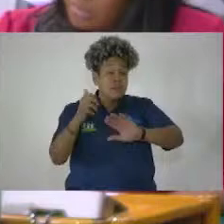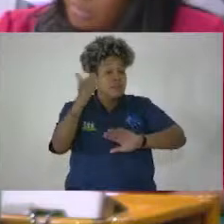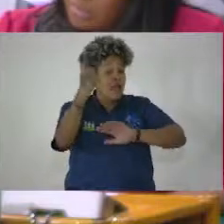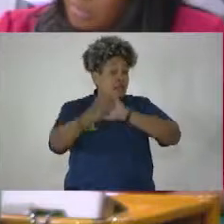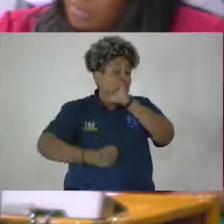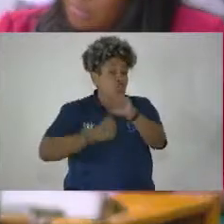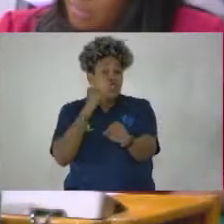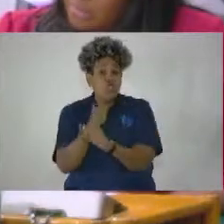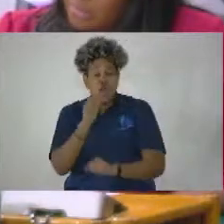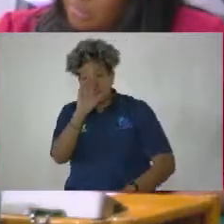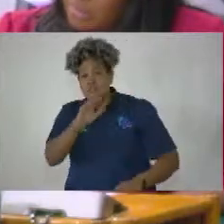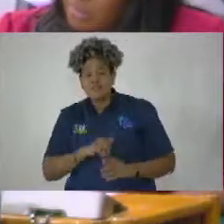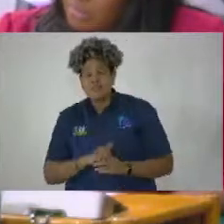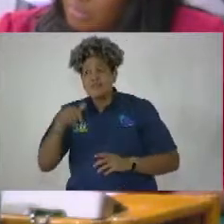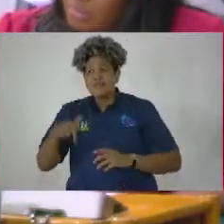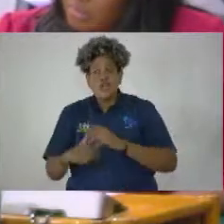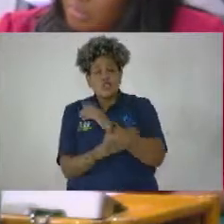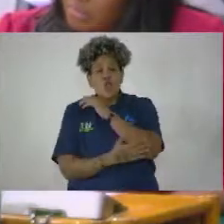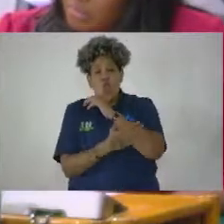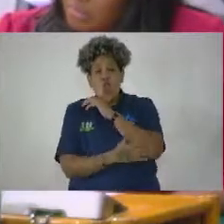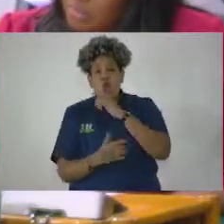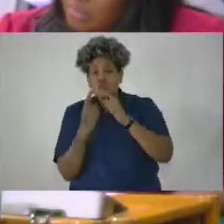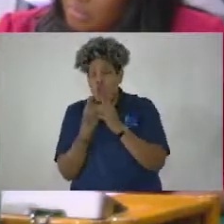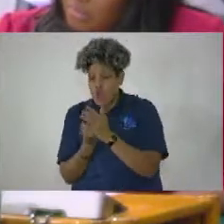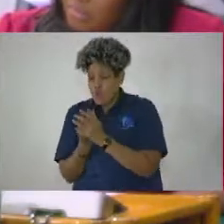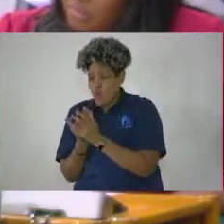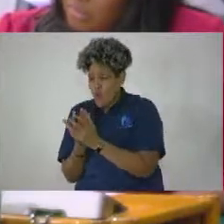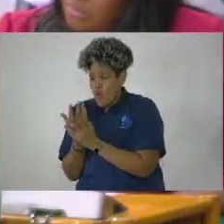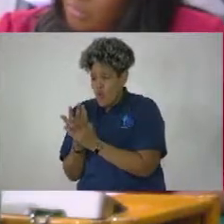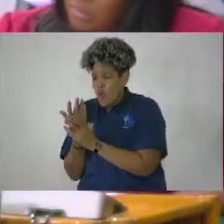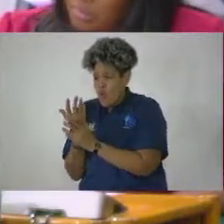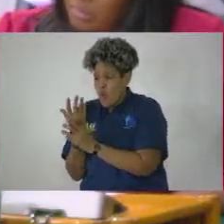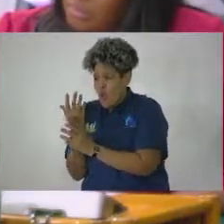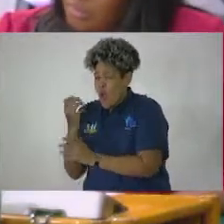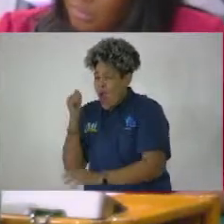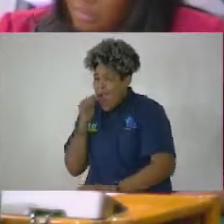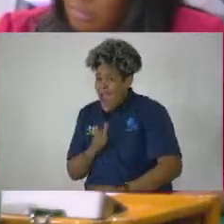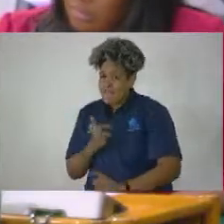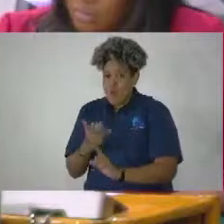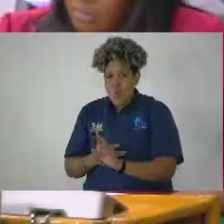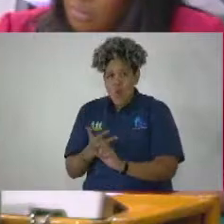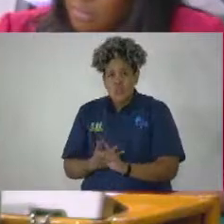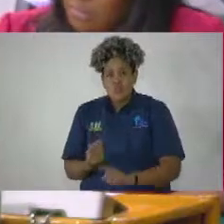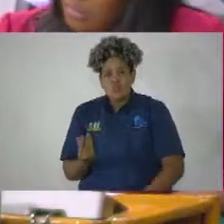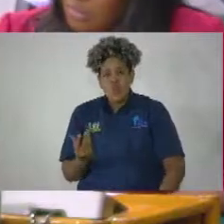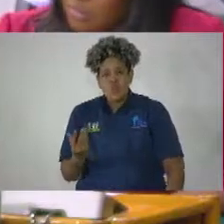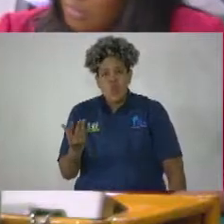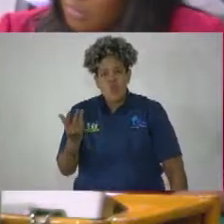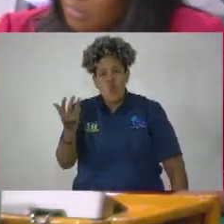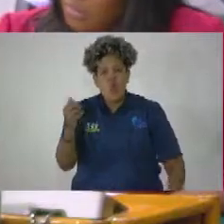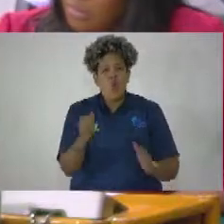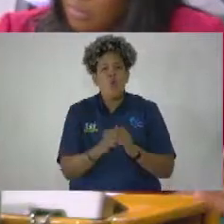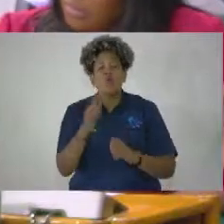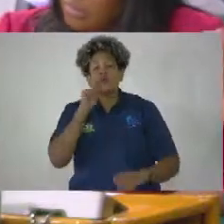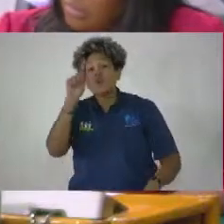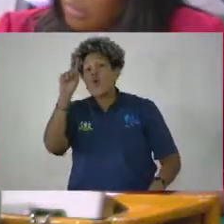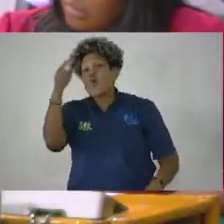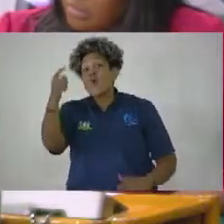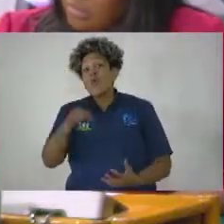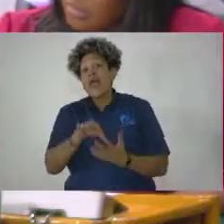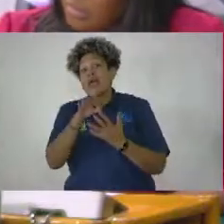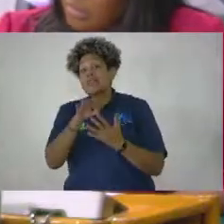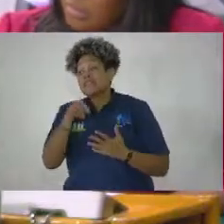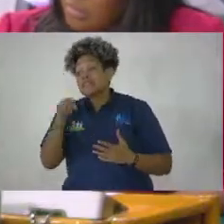Speaker, this country has grown every single quarter, with the only